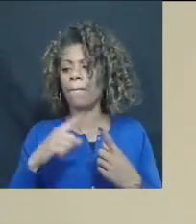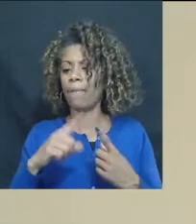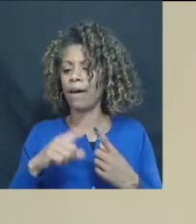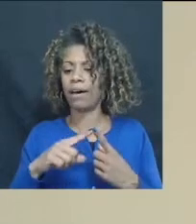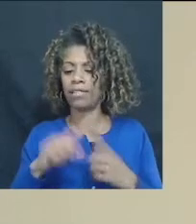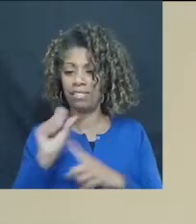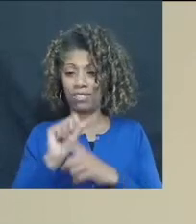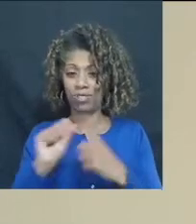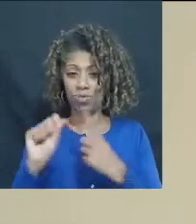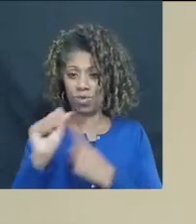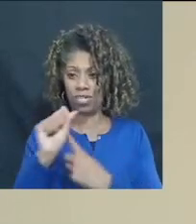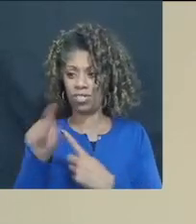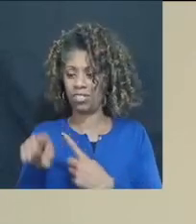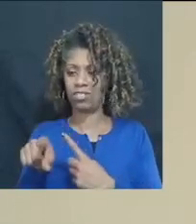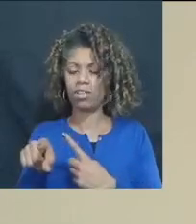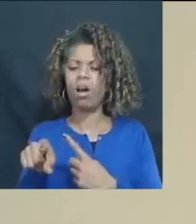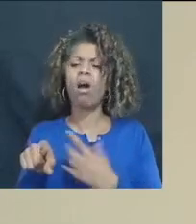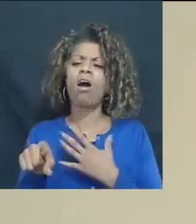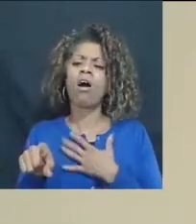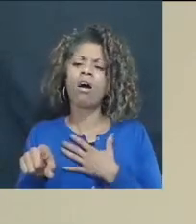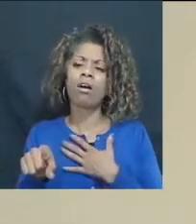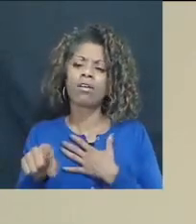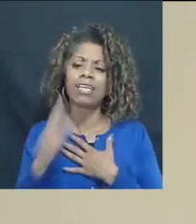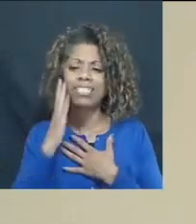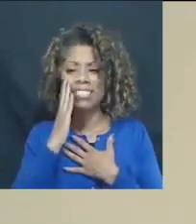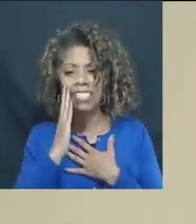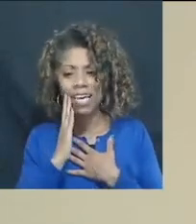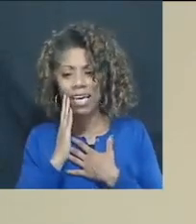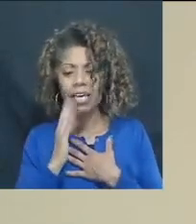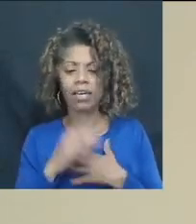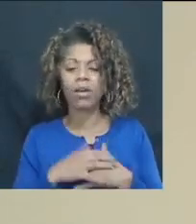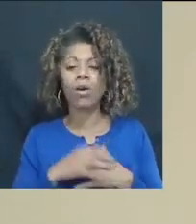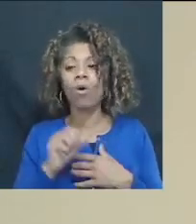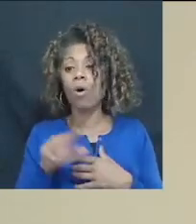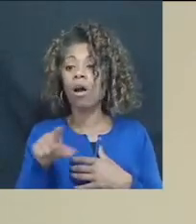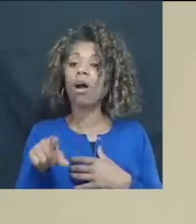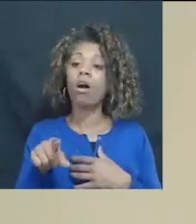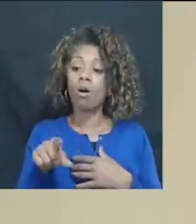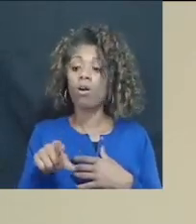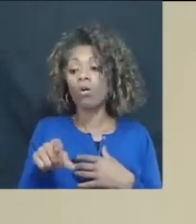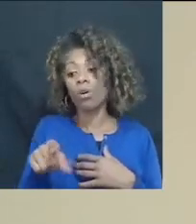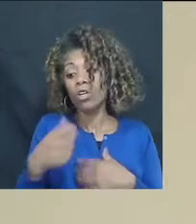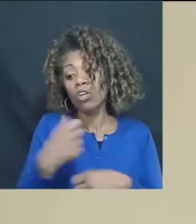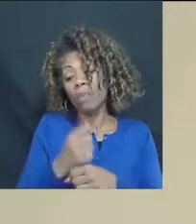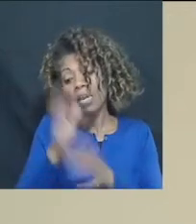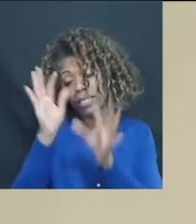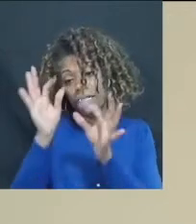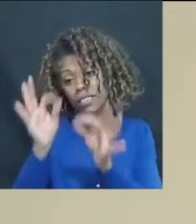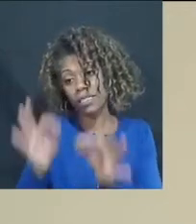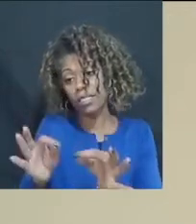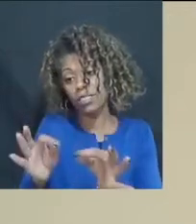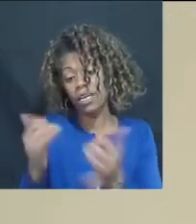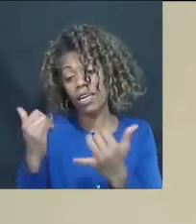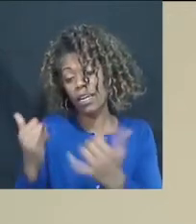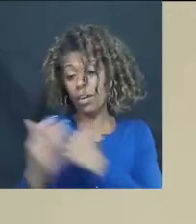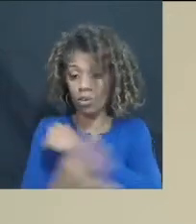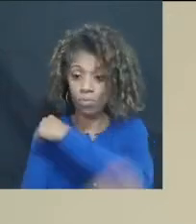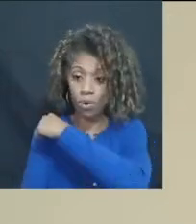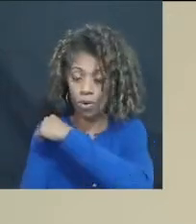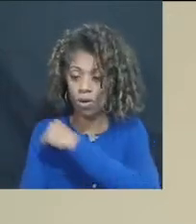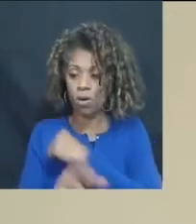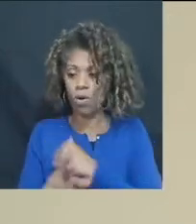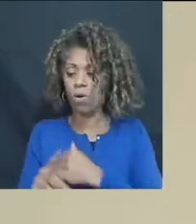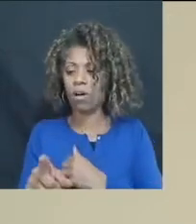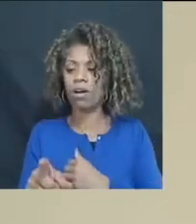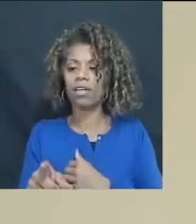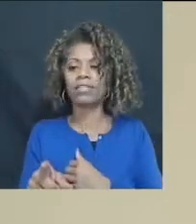unjust, right? People made decisions that put people in conditions of poverty, that put people in conditions of injustice. And those of us who